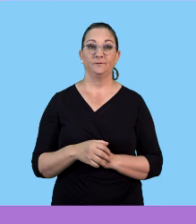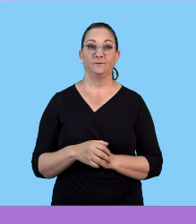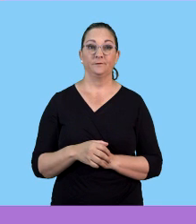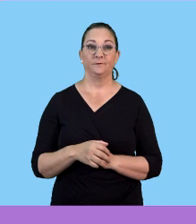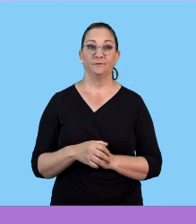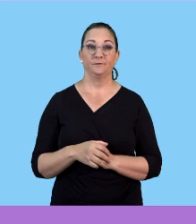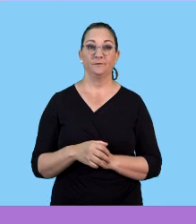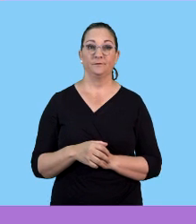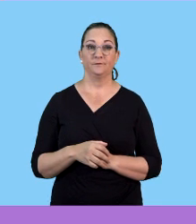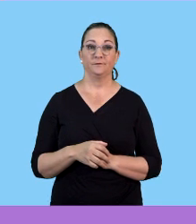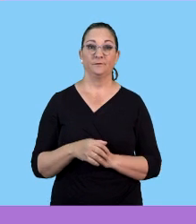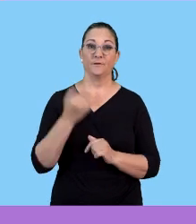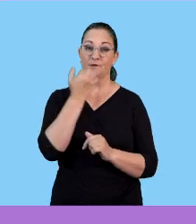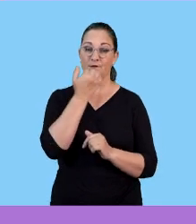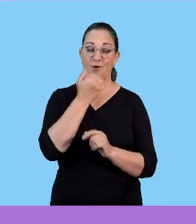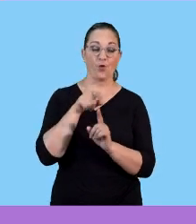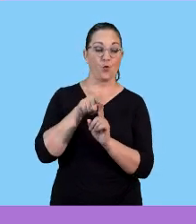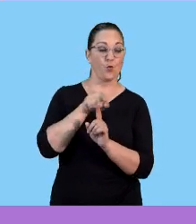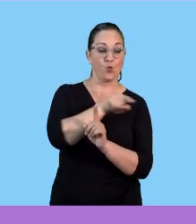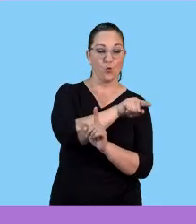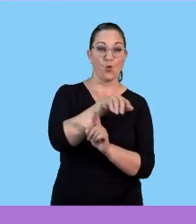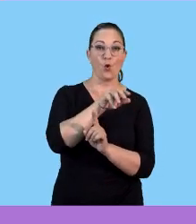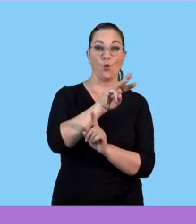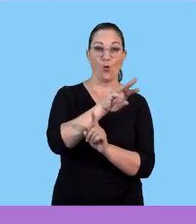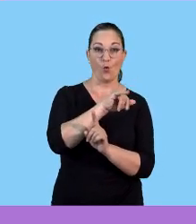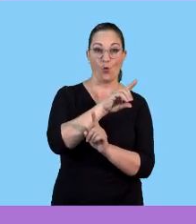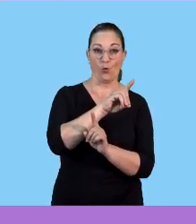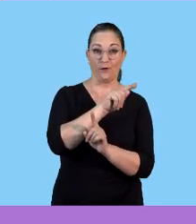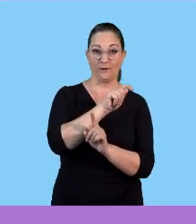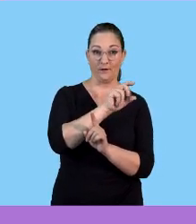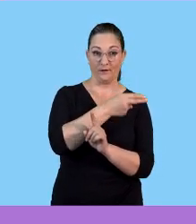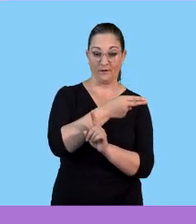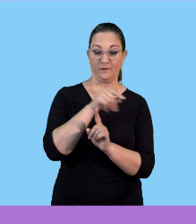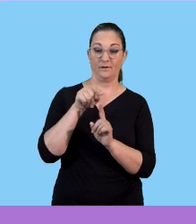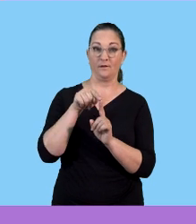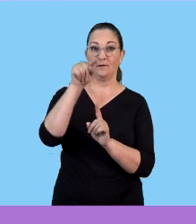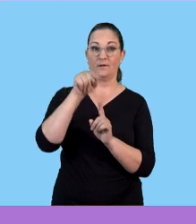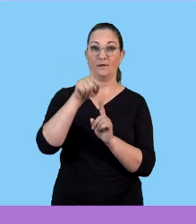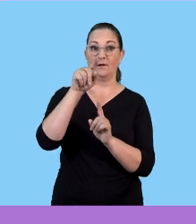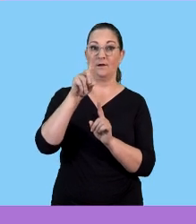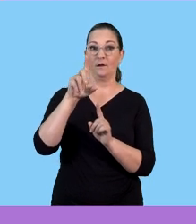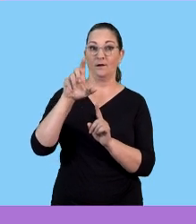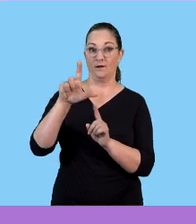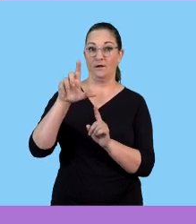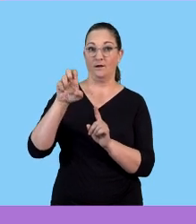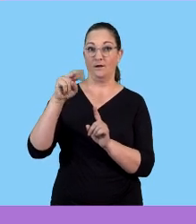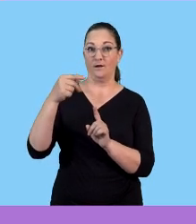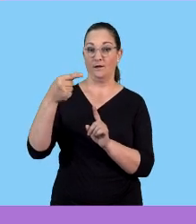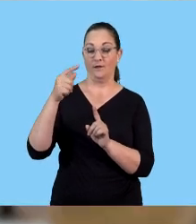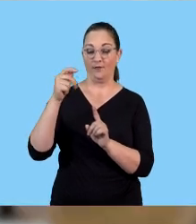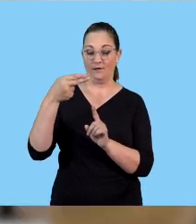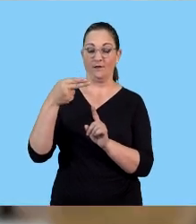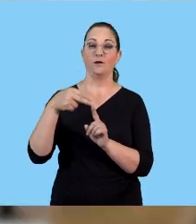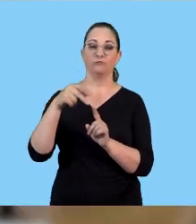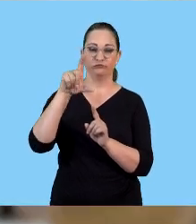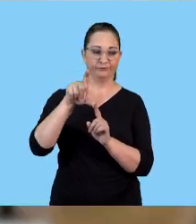across the length, the width again, sorry, this way. And if we multiply the two, we get all of those squares that